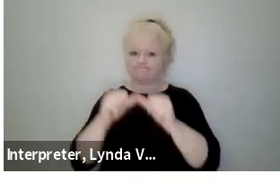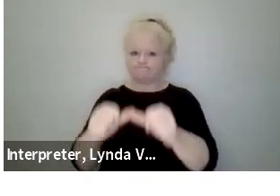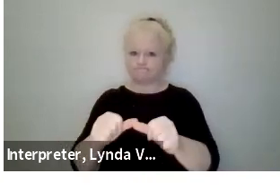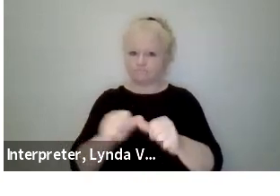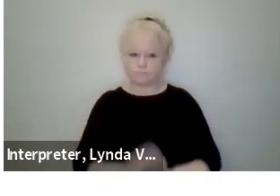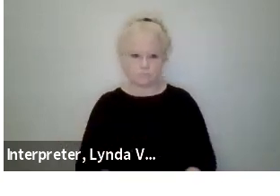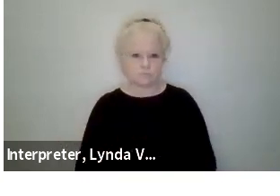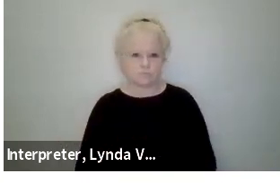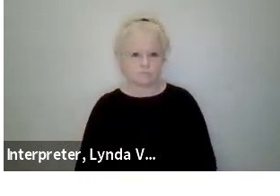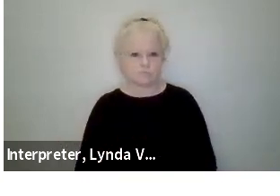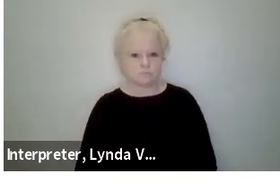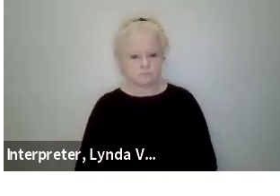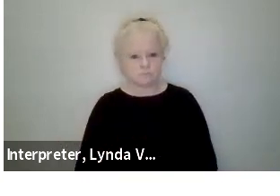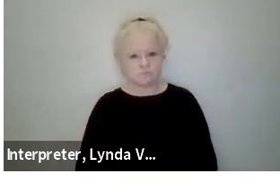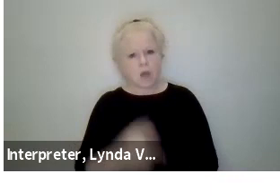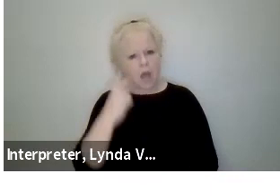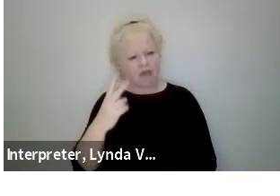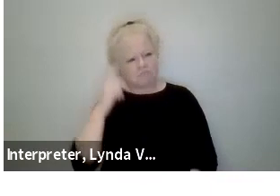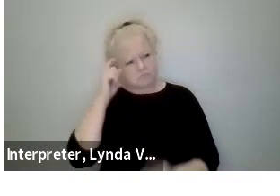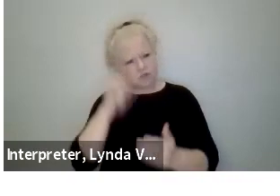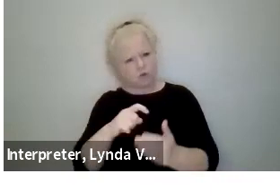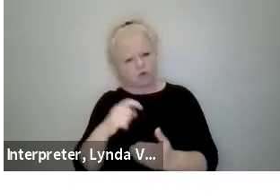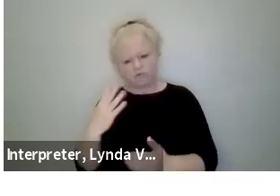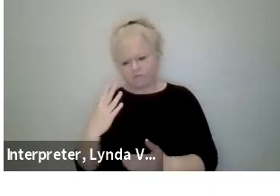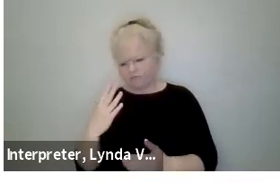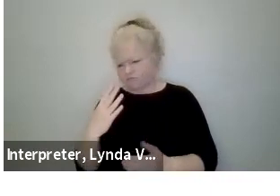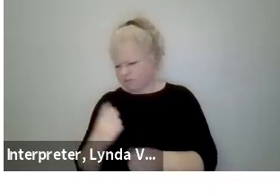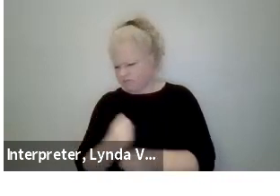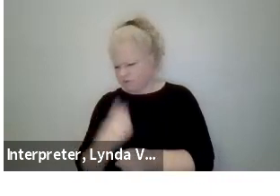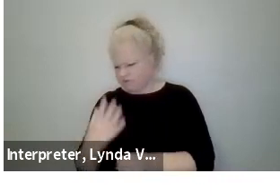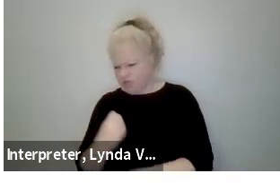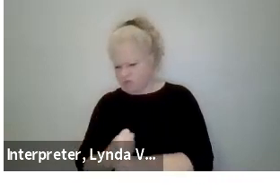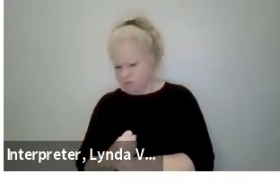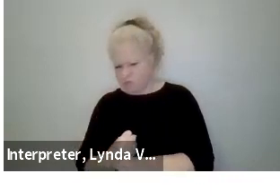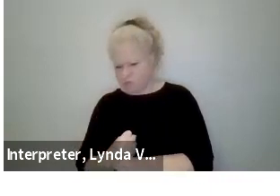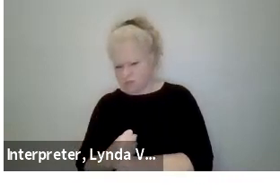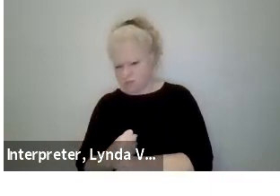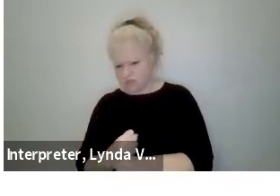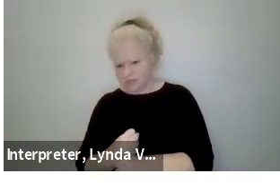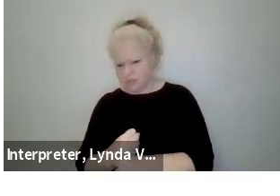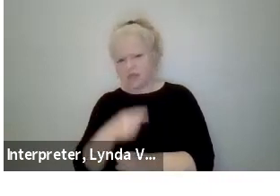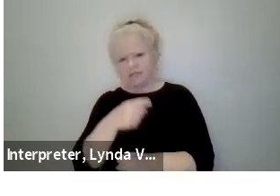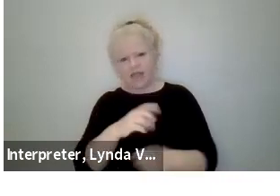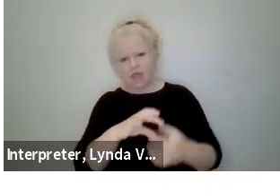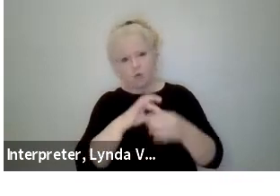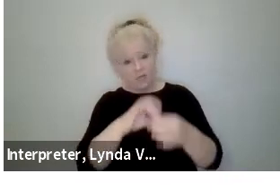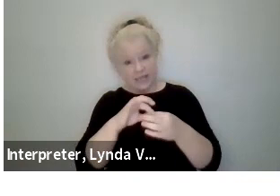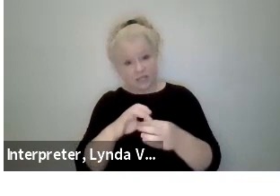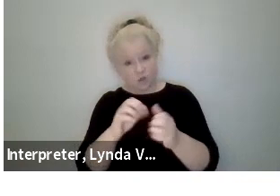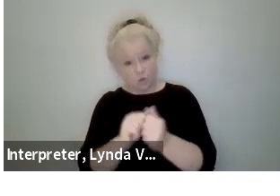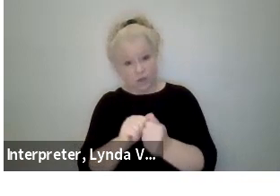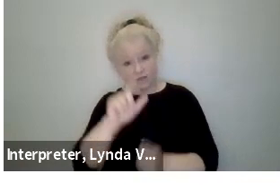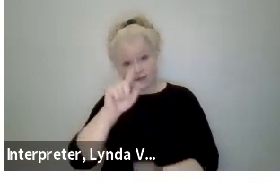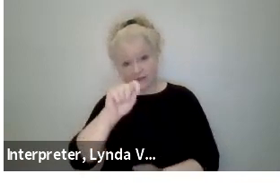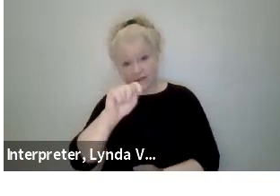past 4 or 5 years of me being in my current role is the relationship between Tyler and